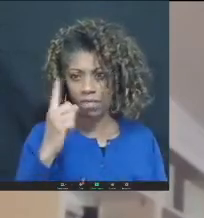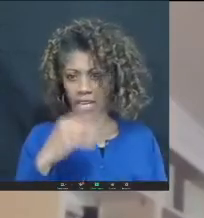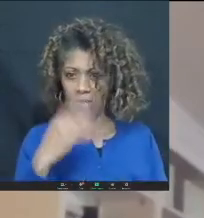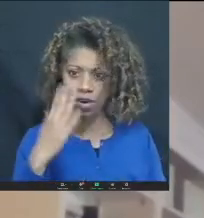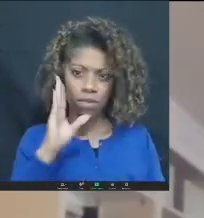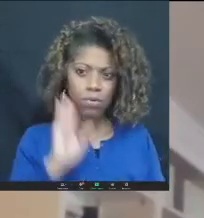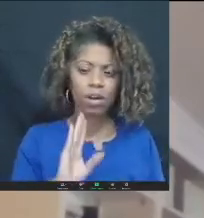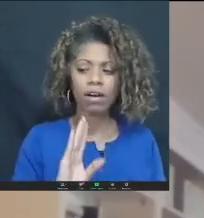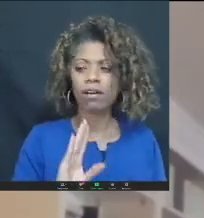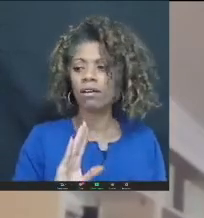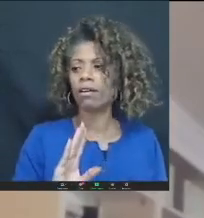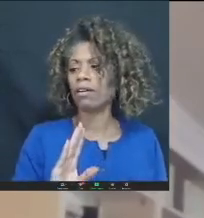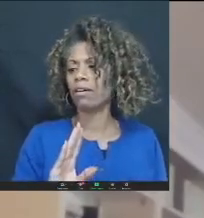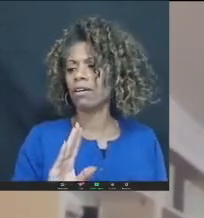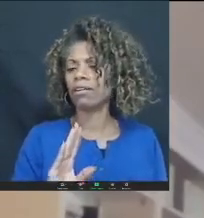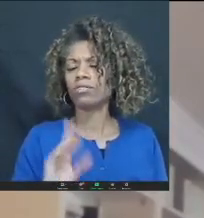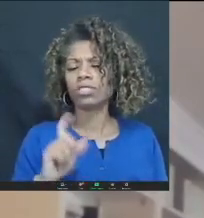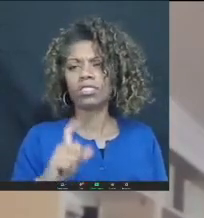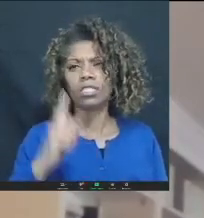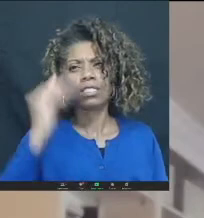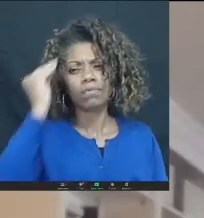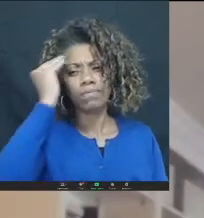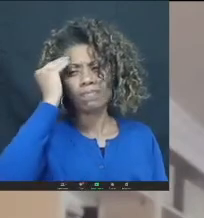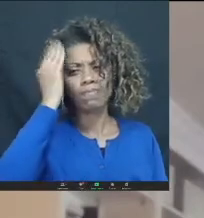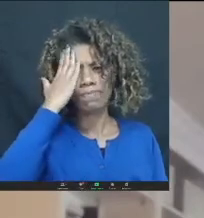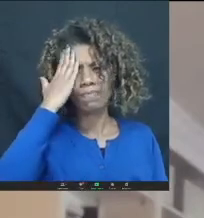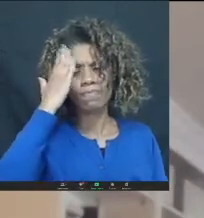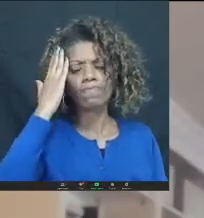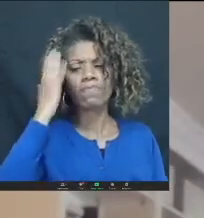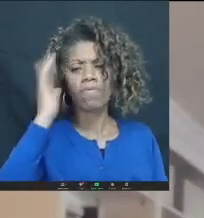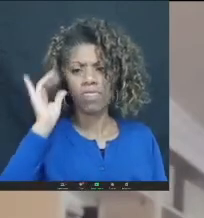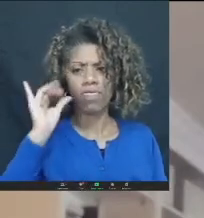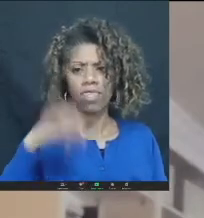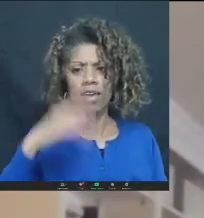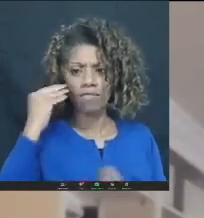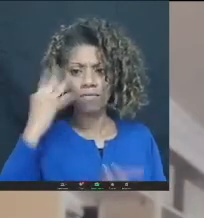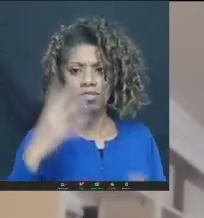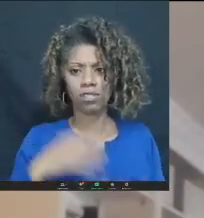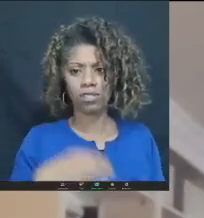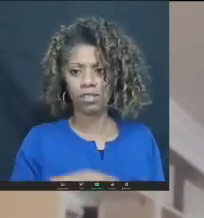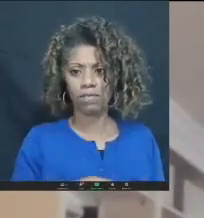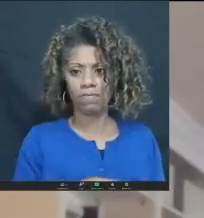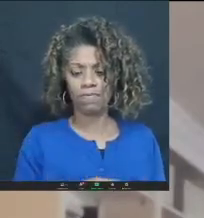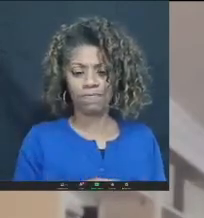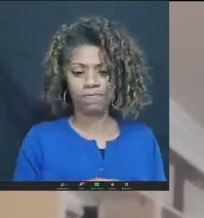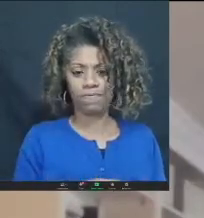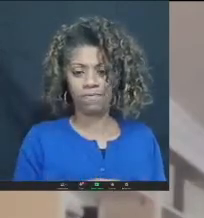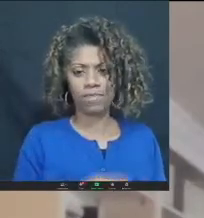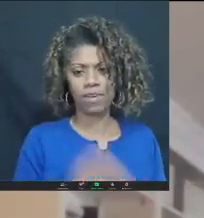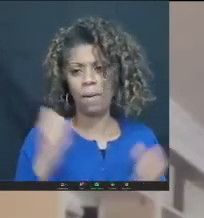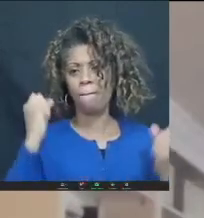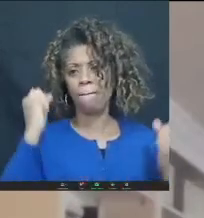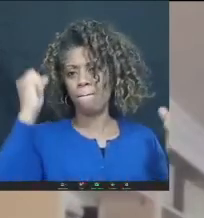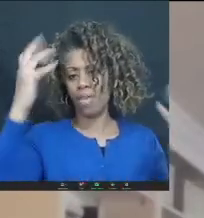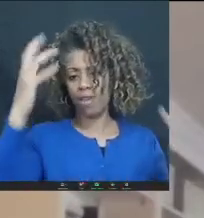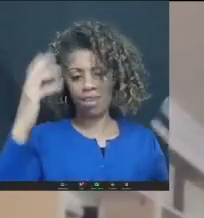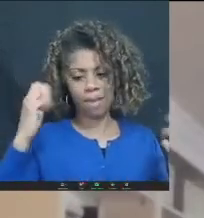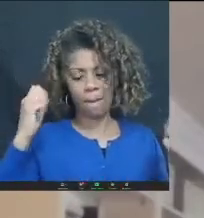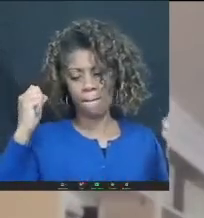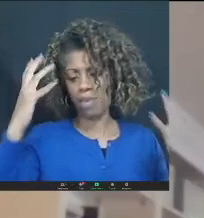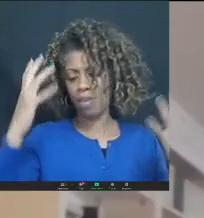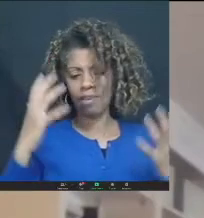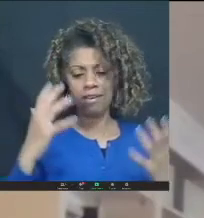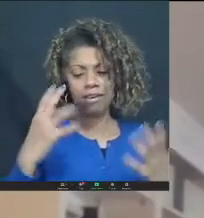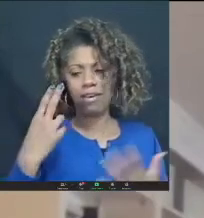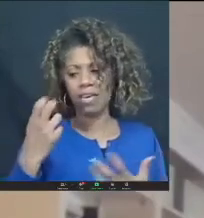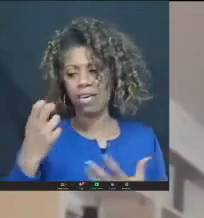this top of mind for us. And there are millions and millions of unsung heroes, unsung stories, and we need to recognize